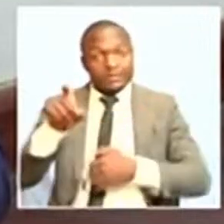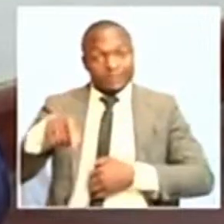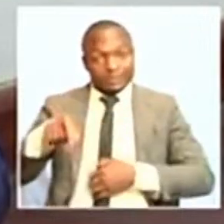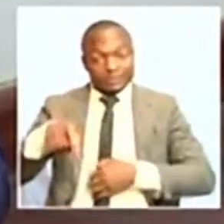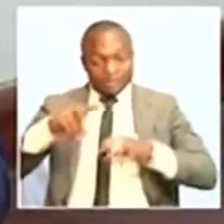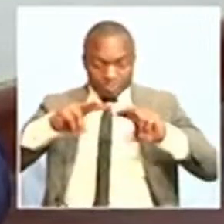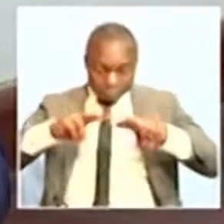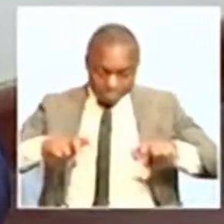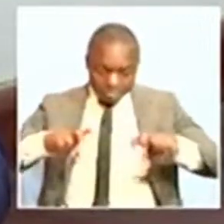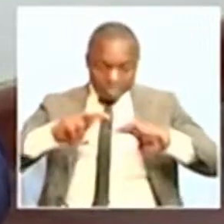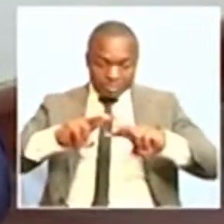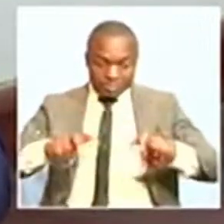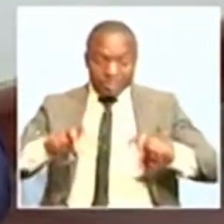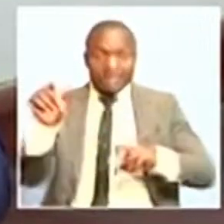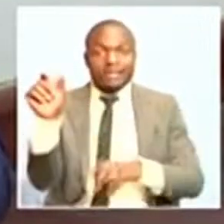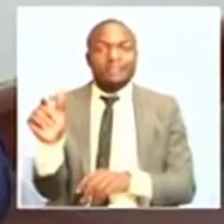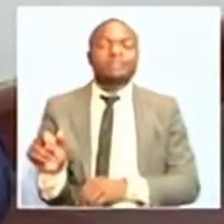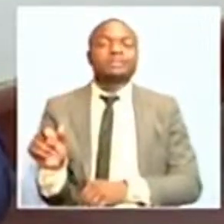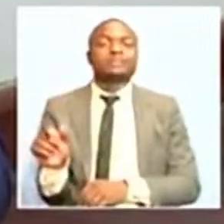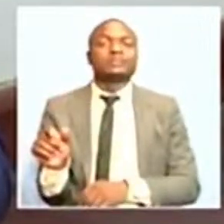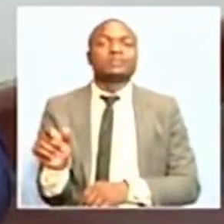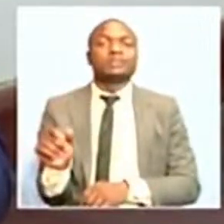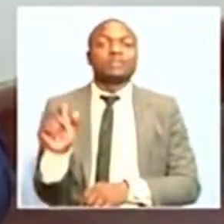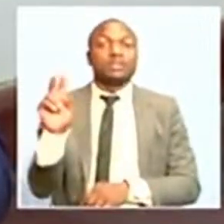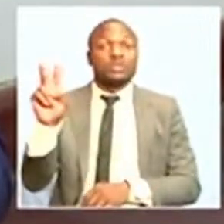verify each and every